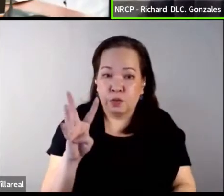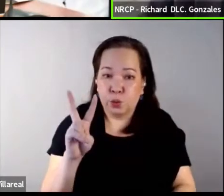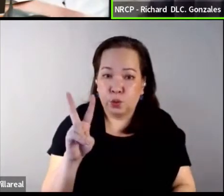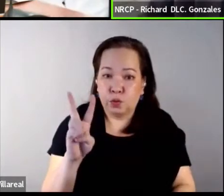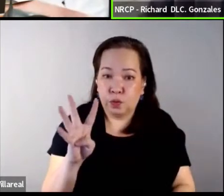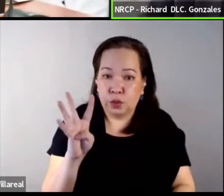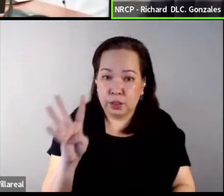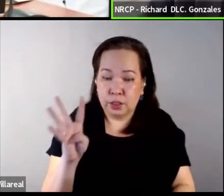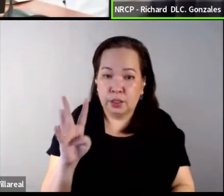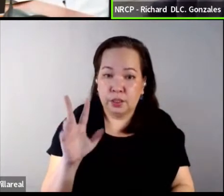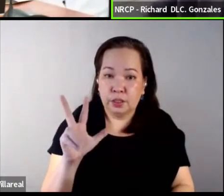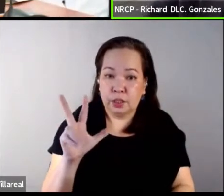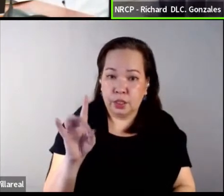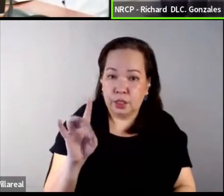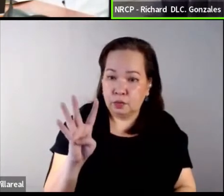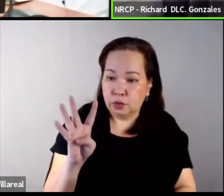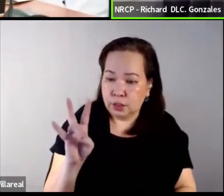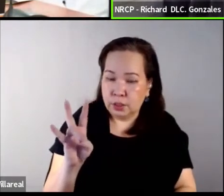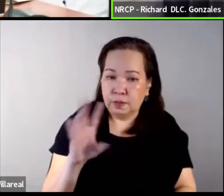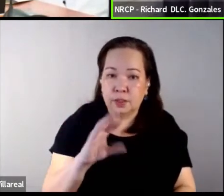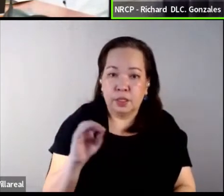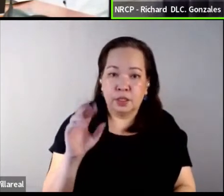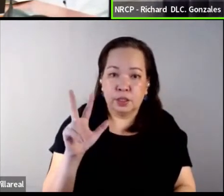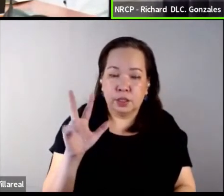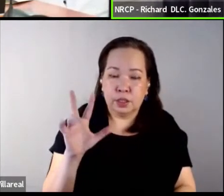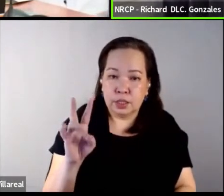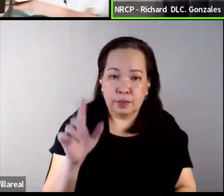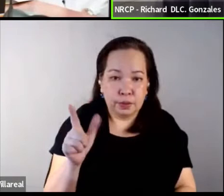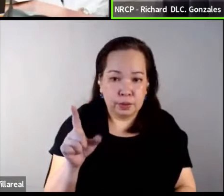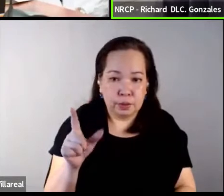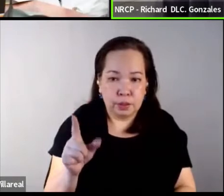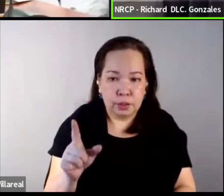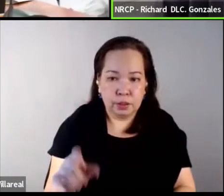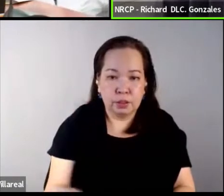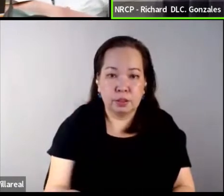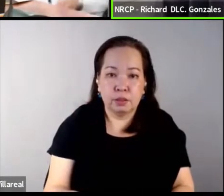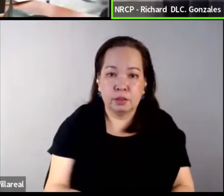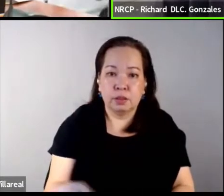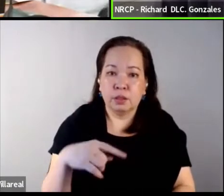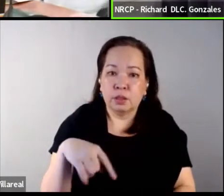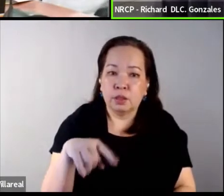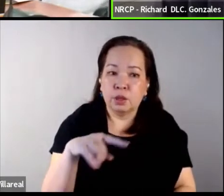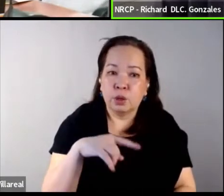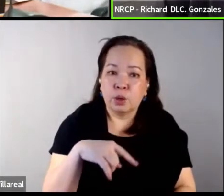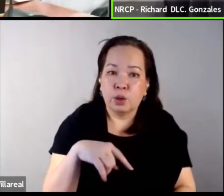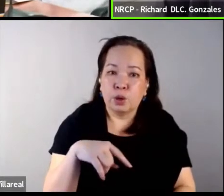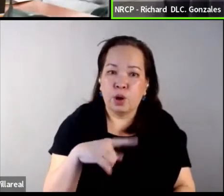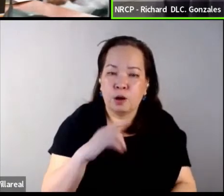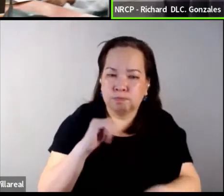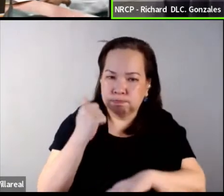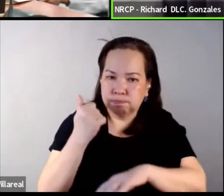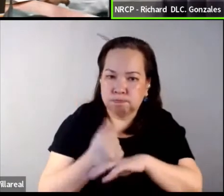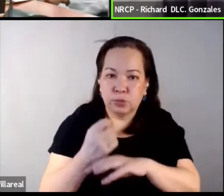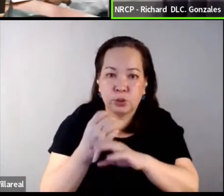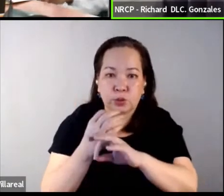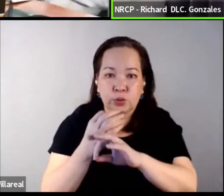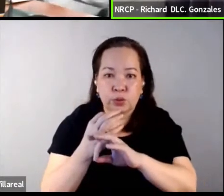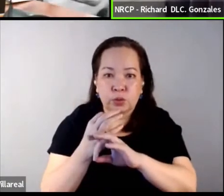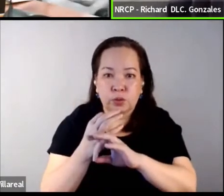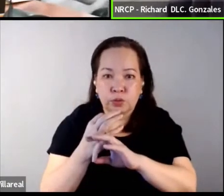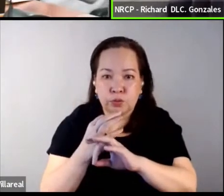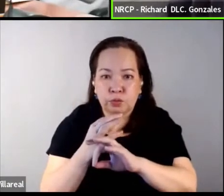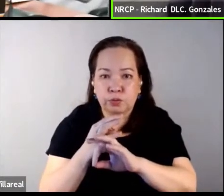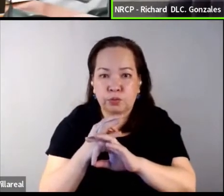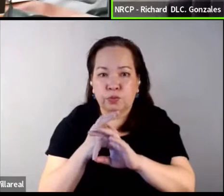40, 38, 47, and 37, 21, which are established free and effective national recovery